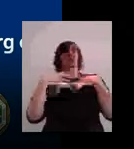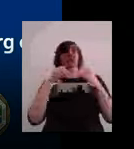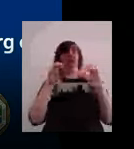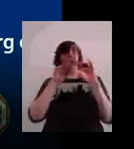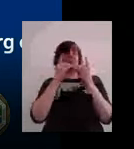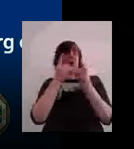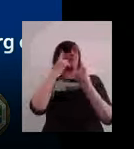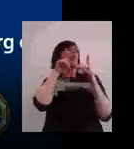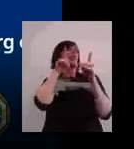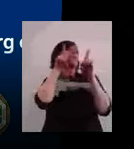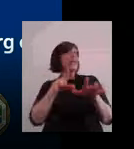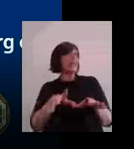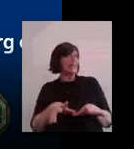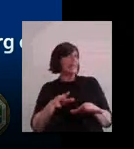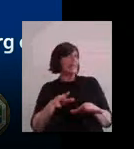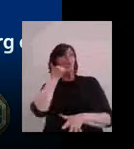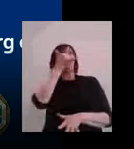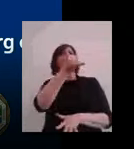call